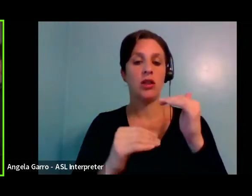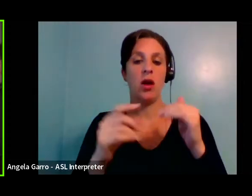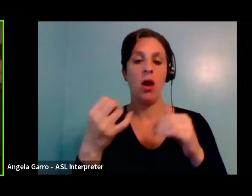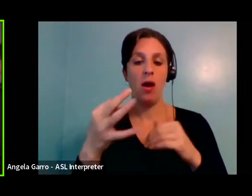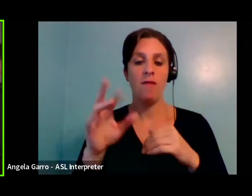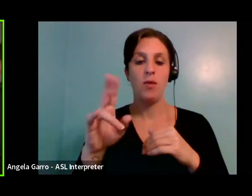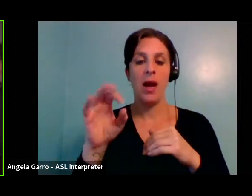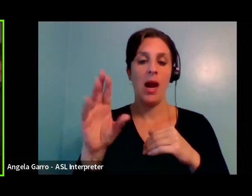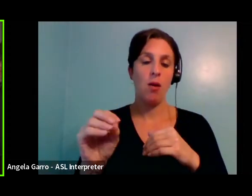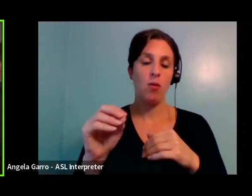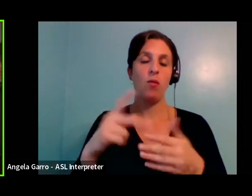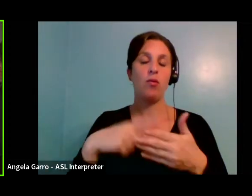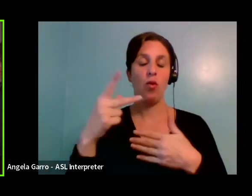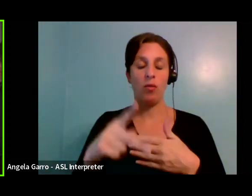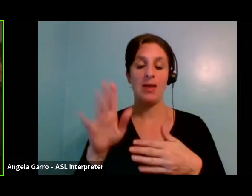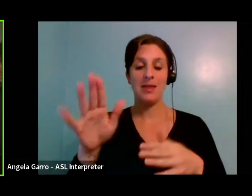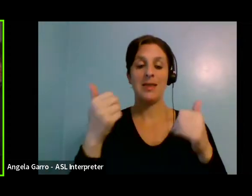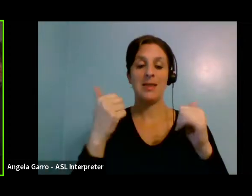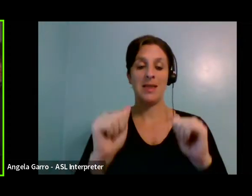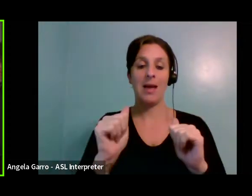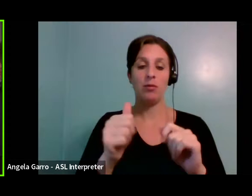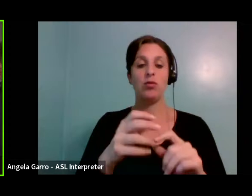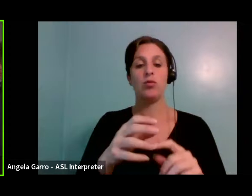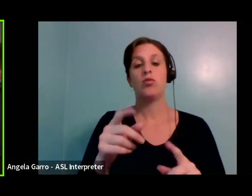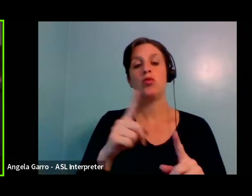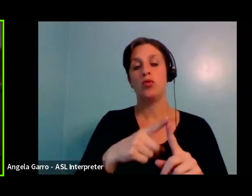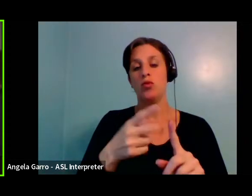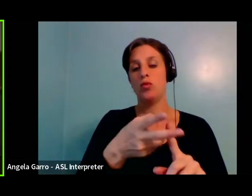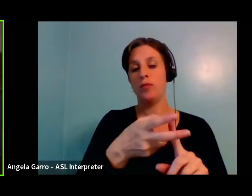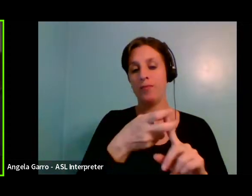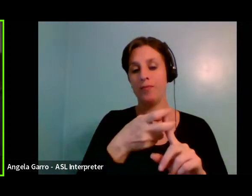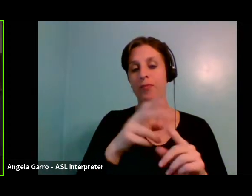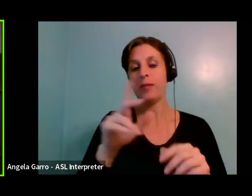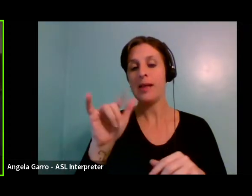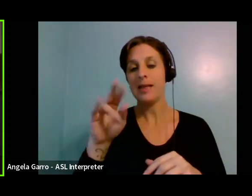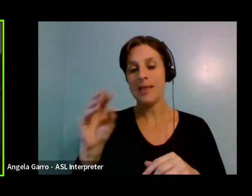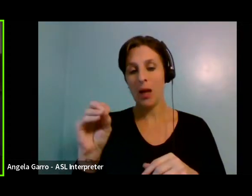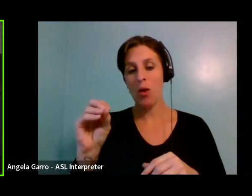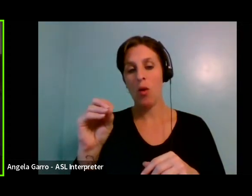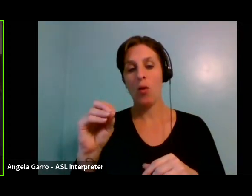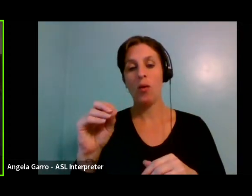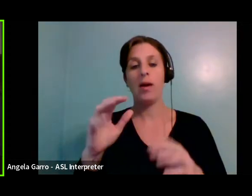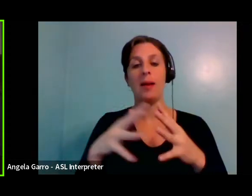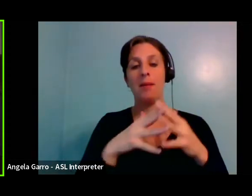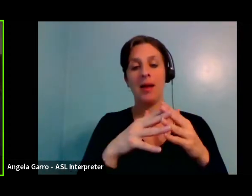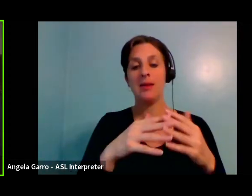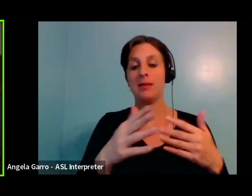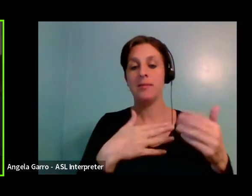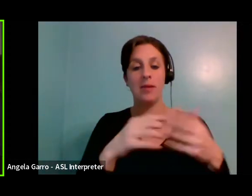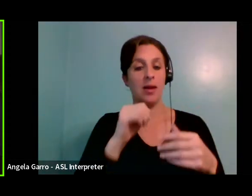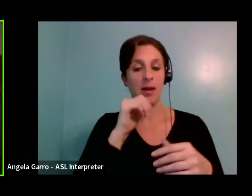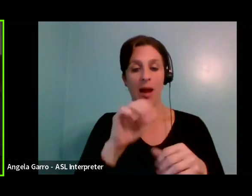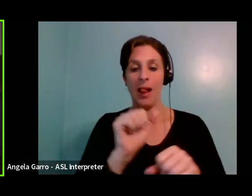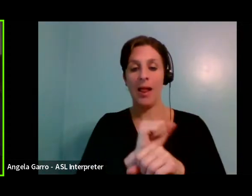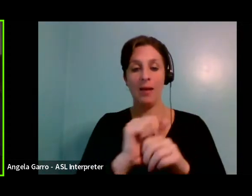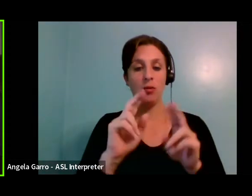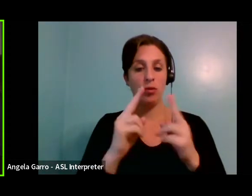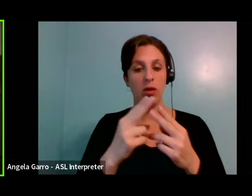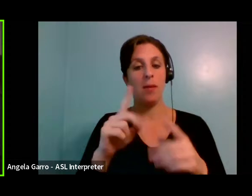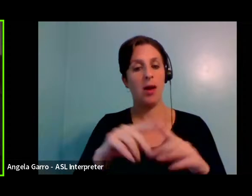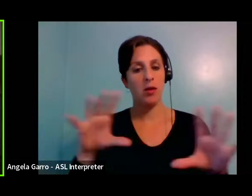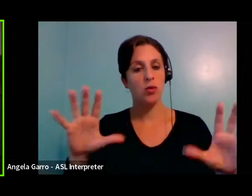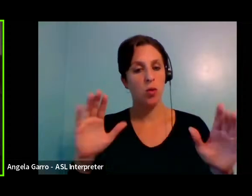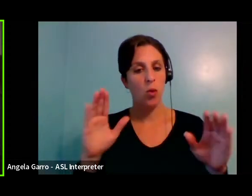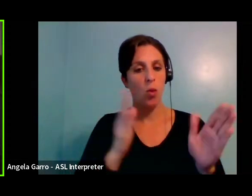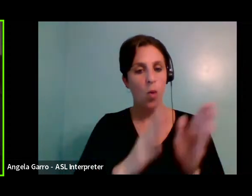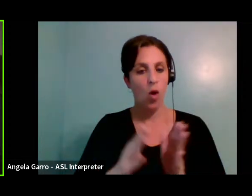his attempt to unite Latino Americans. Despite not being a labor union, Chavez's attempt to organize farm workers were